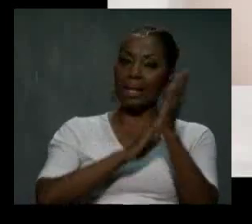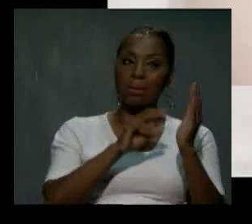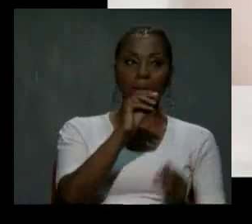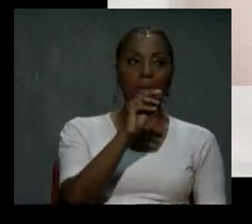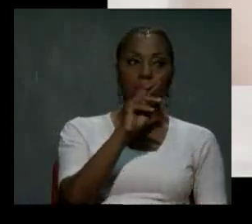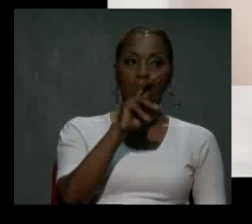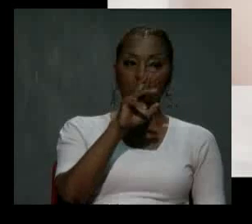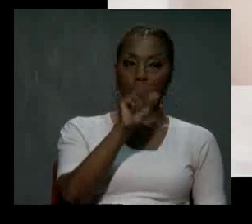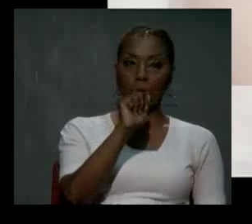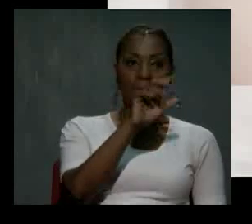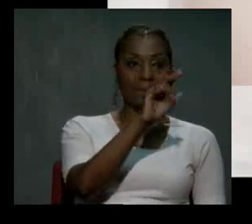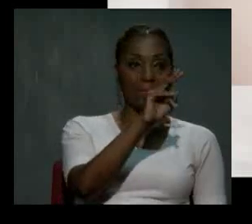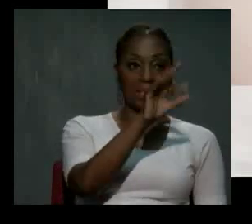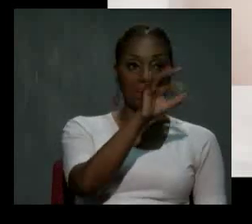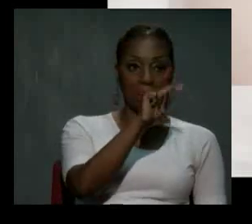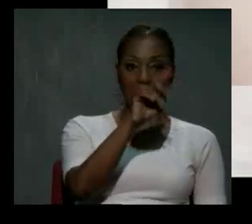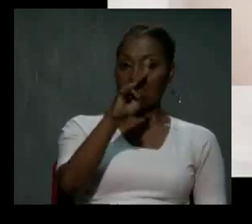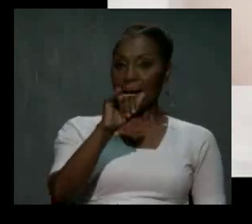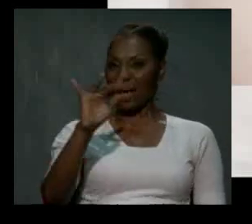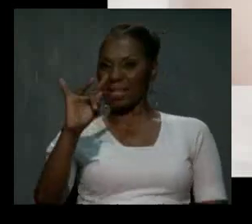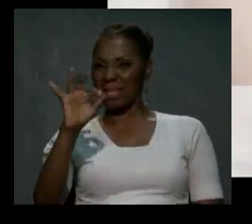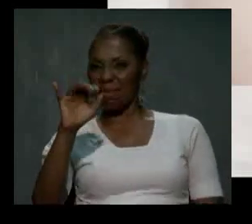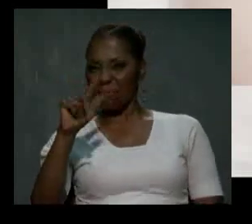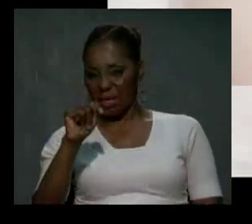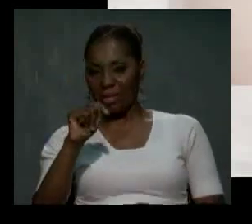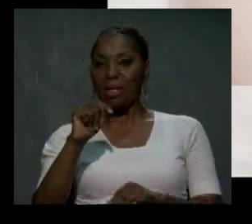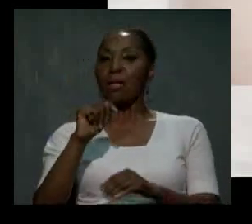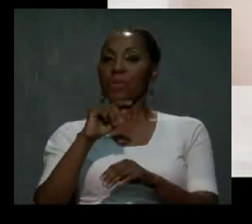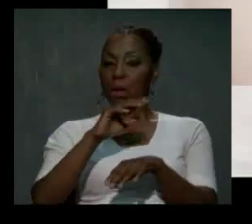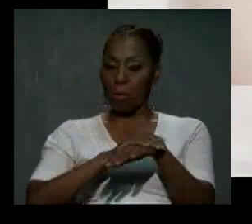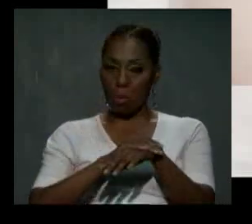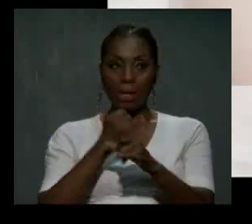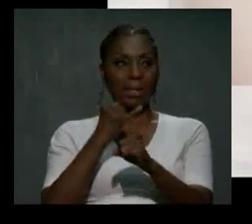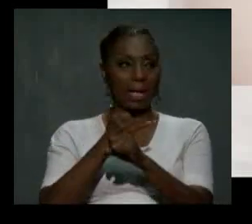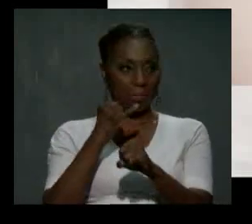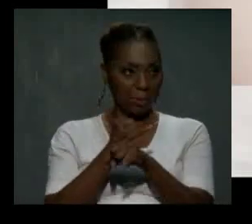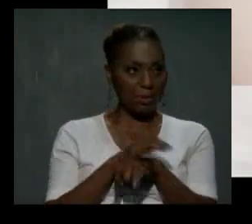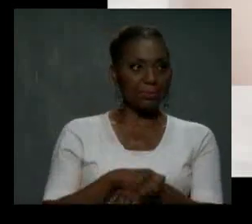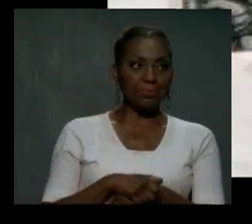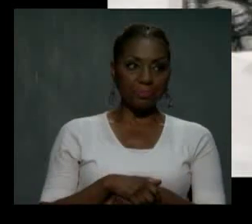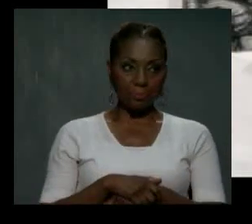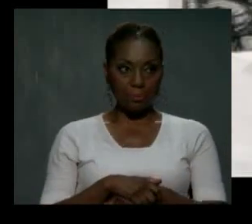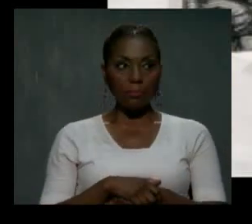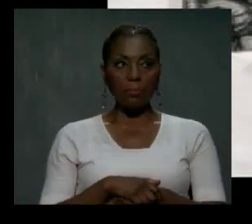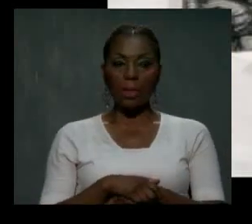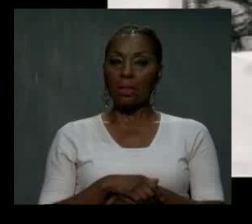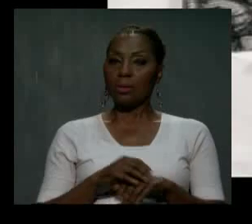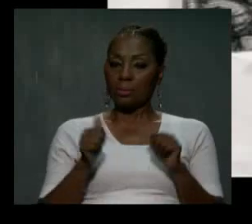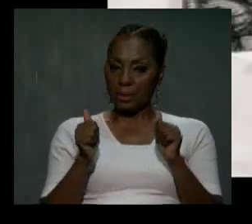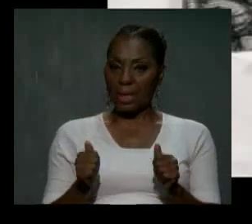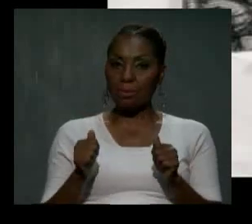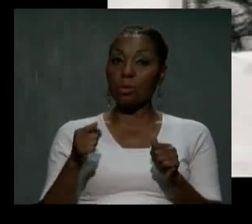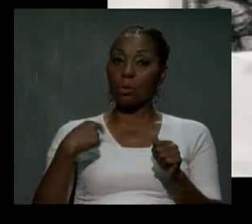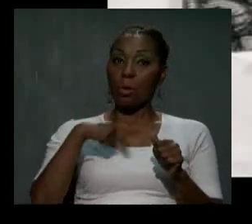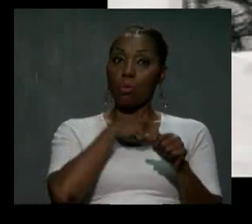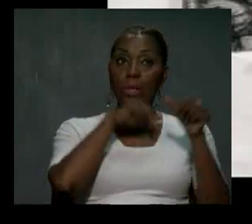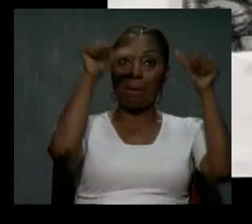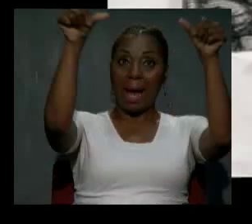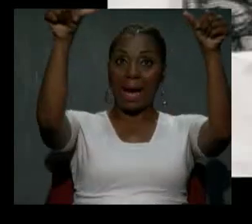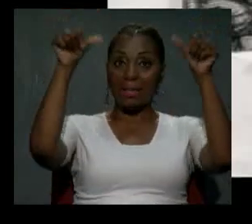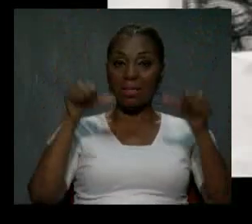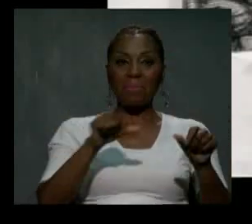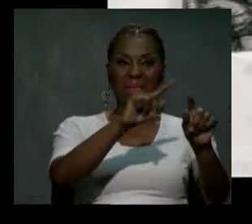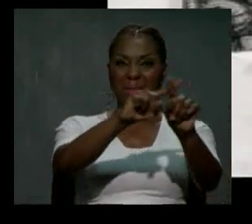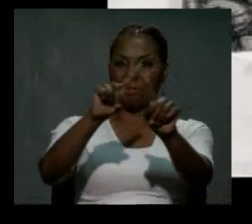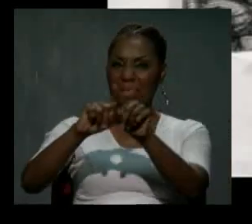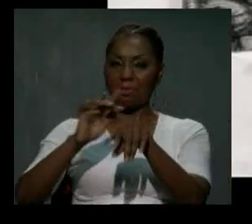by 18 feet. They're on canvas, so they're soft, they can roll up. I put grommets on the top of all of them, and we are hanging them in